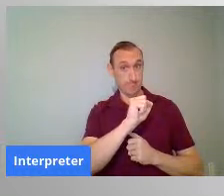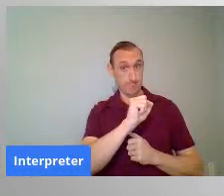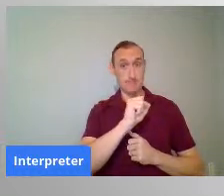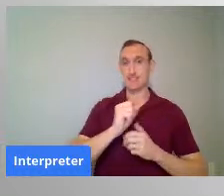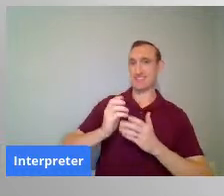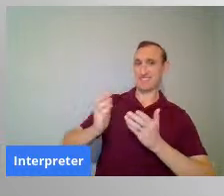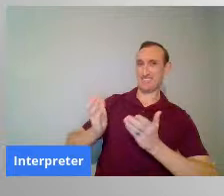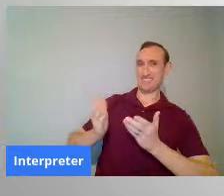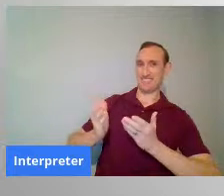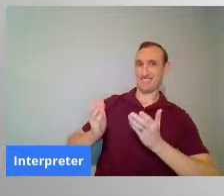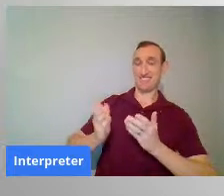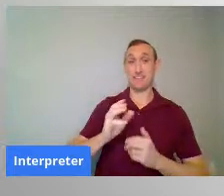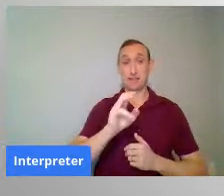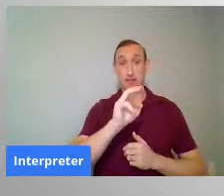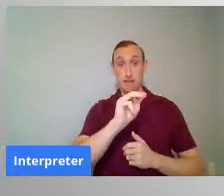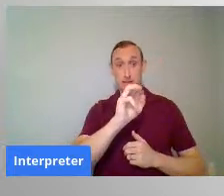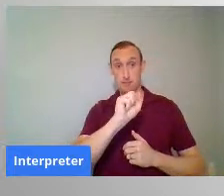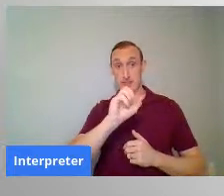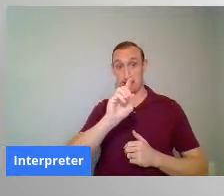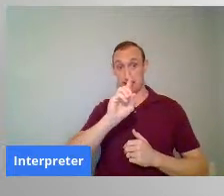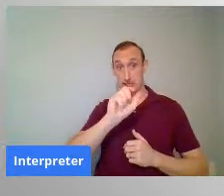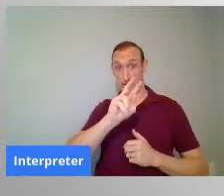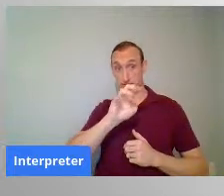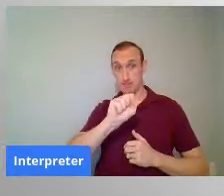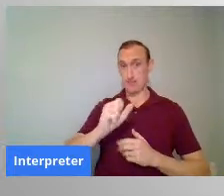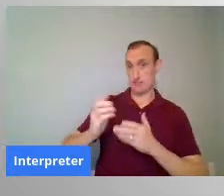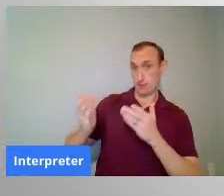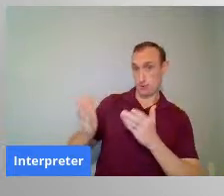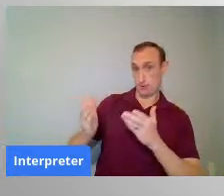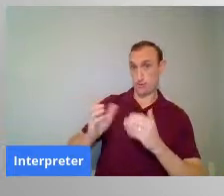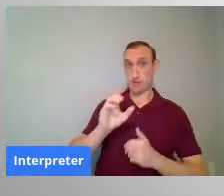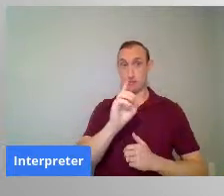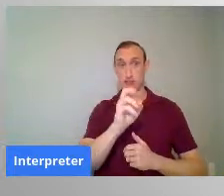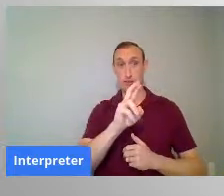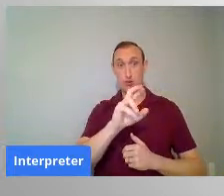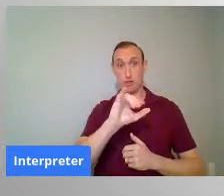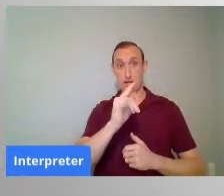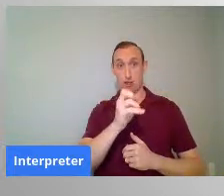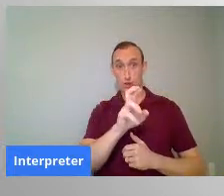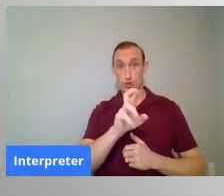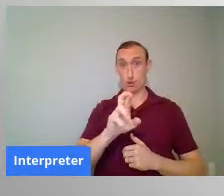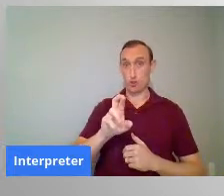Here. Miss Davis, Here. Dr. Yeager,